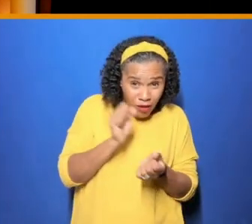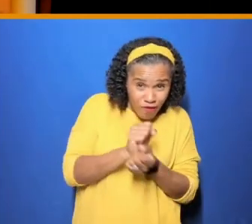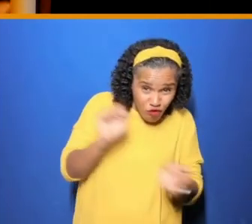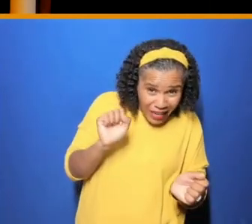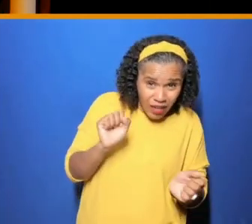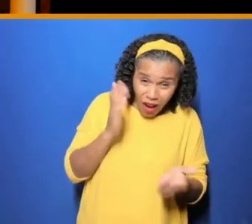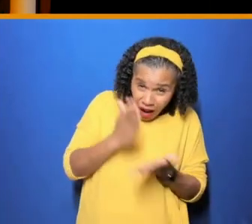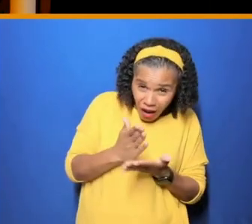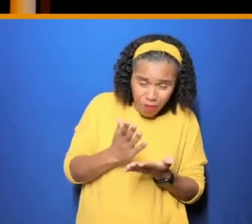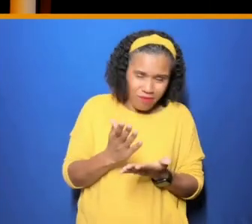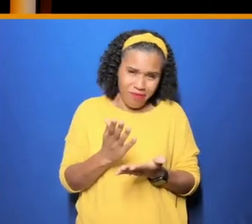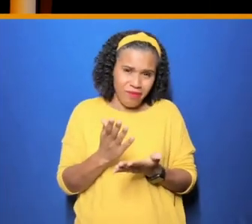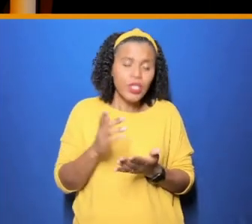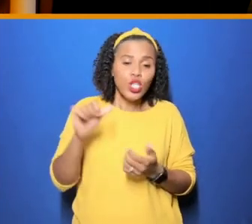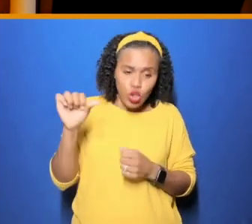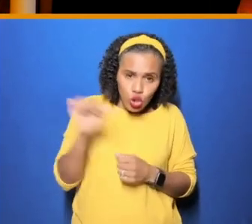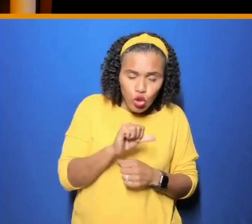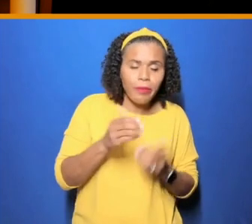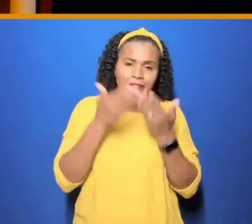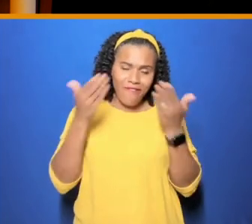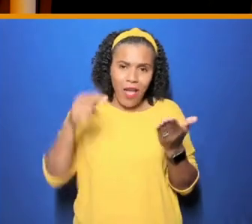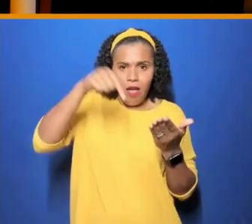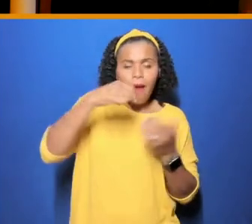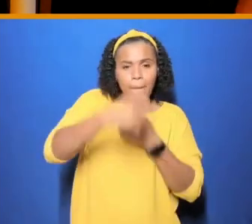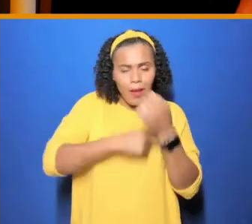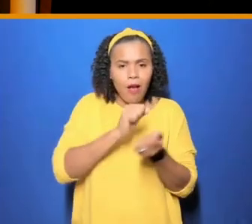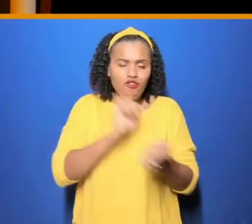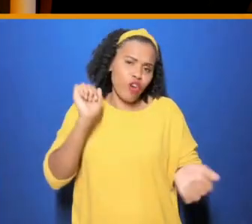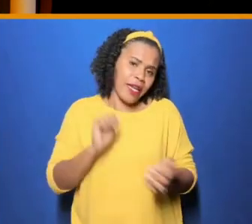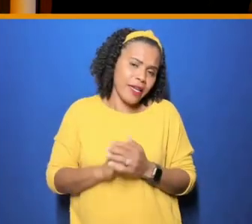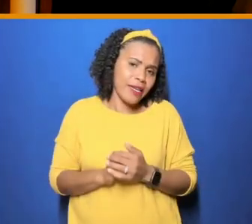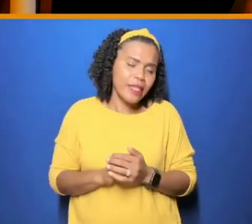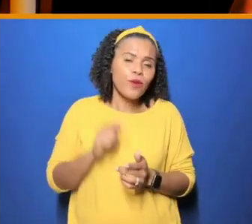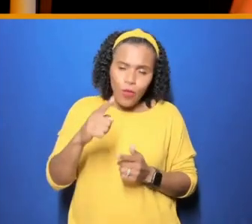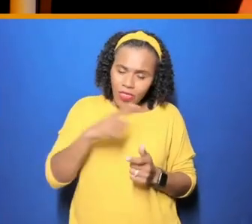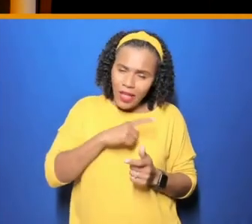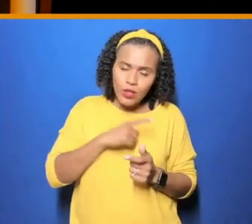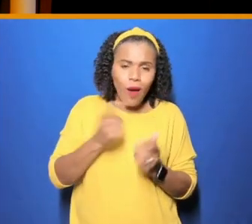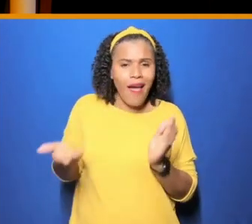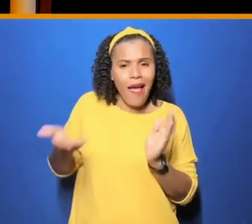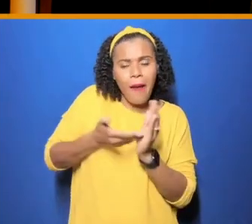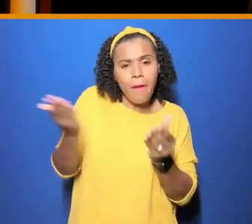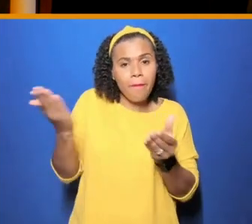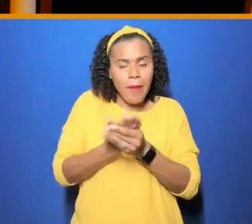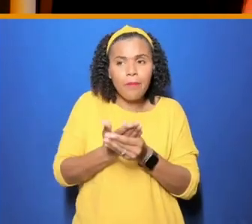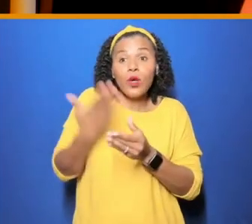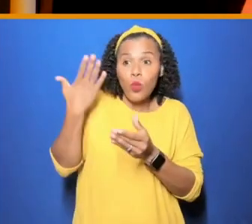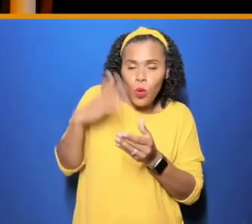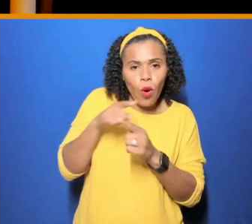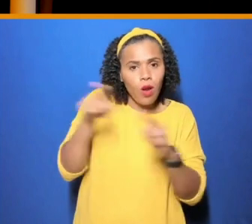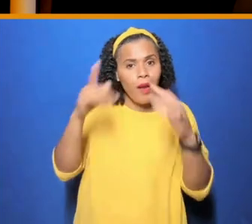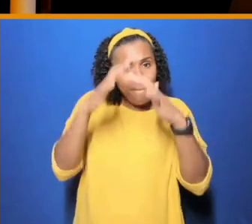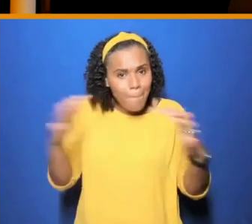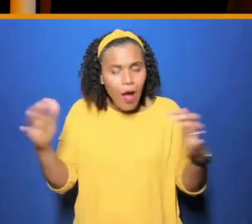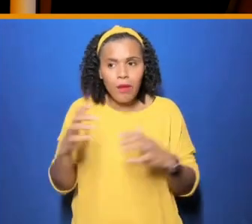free if it is not also fair. And that is what we're seeking to do through this amendment, is to give Parliament the ability to